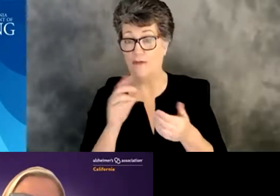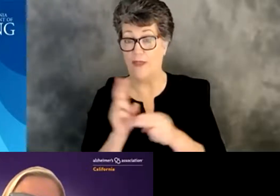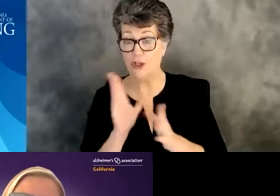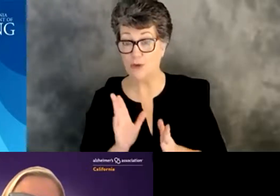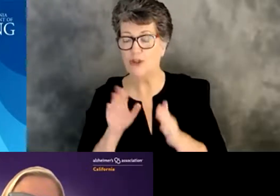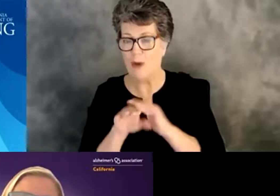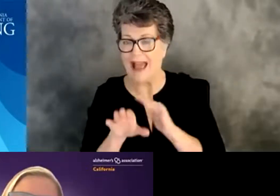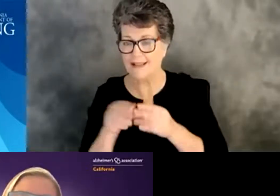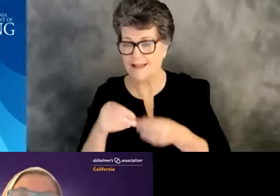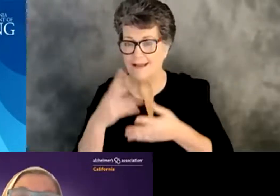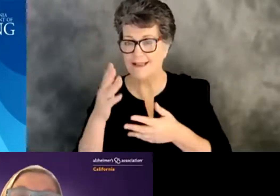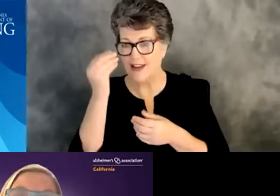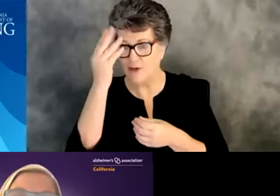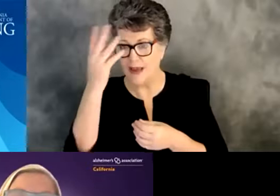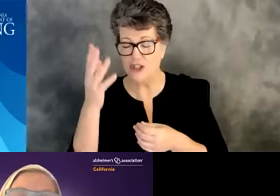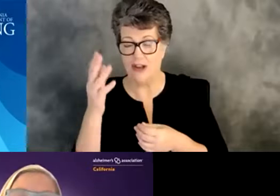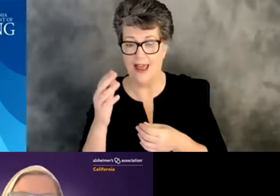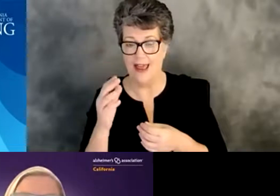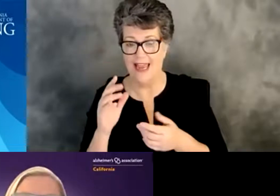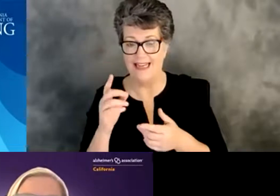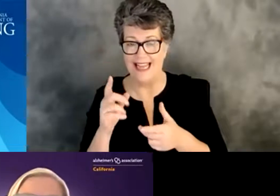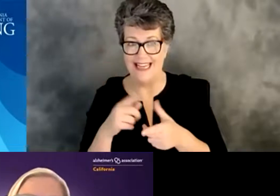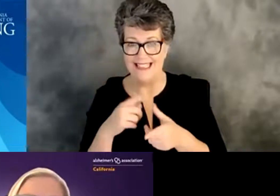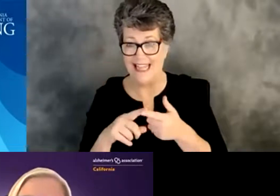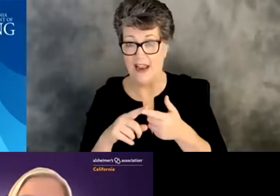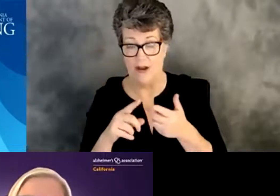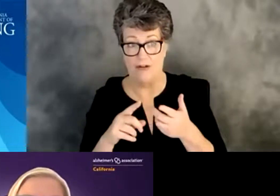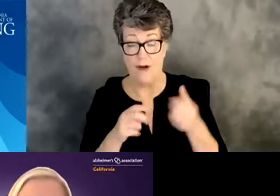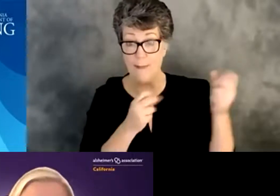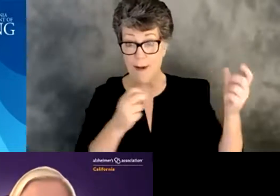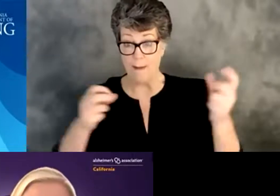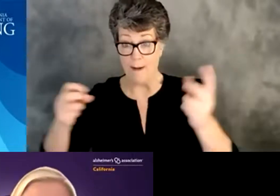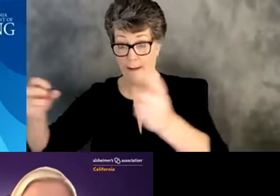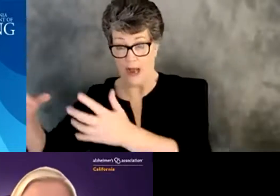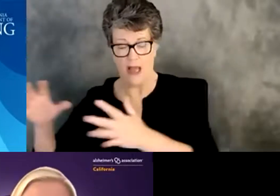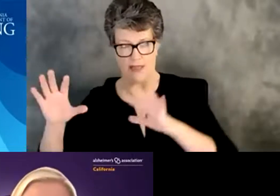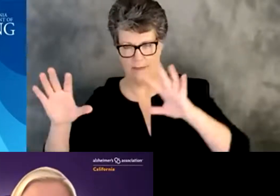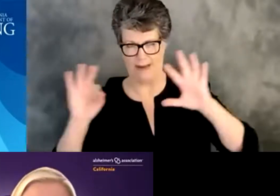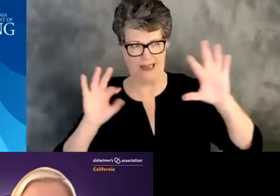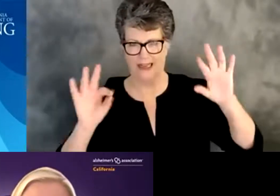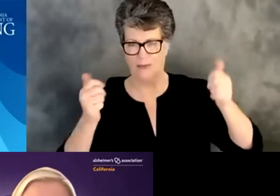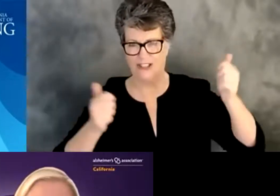access that information instead of multiplying the options that are in front of them.